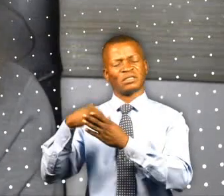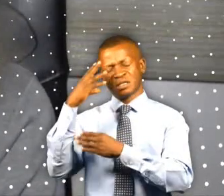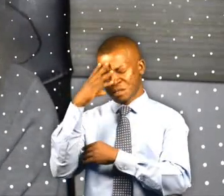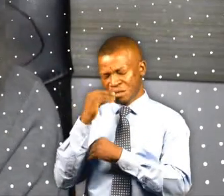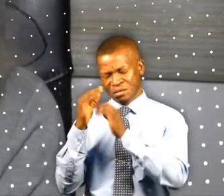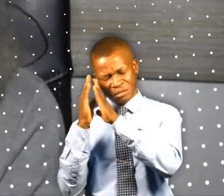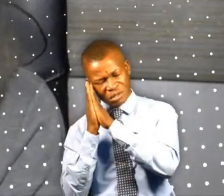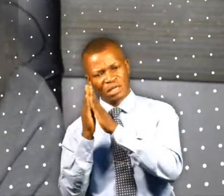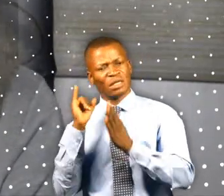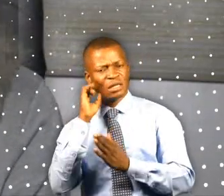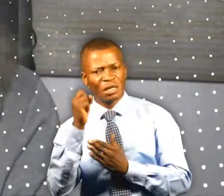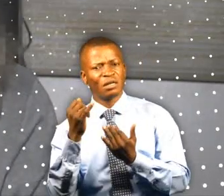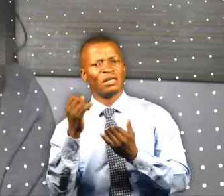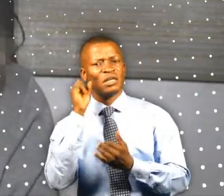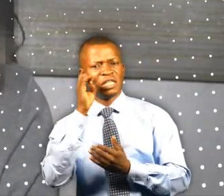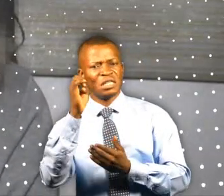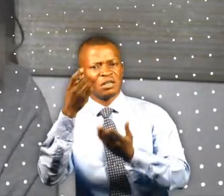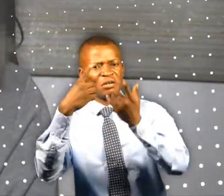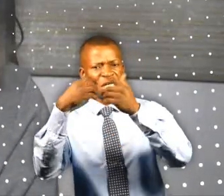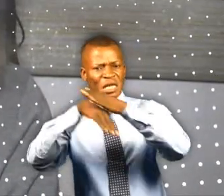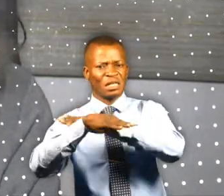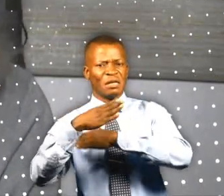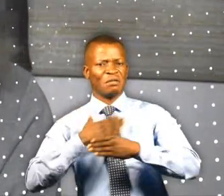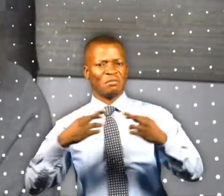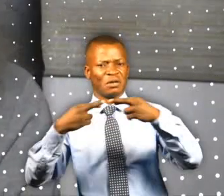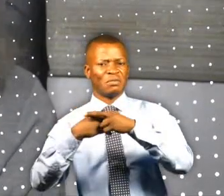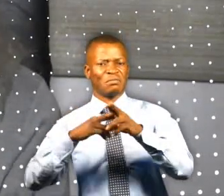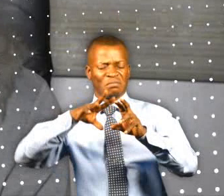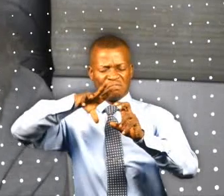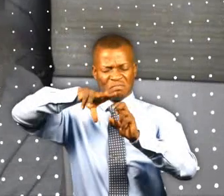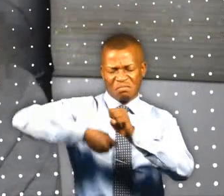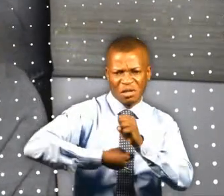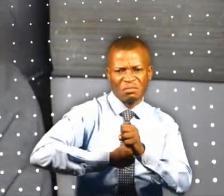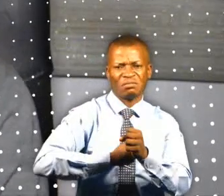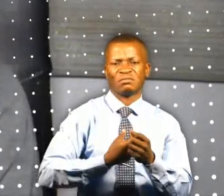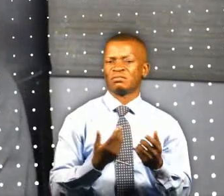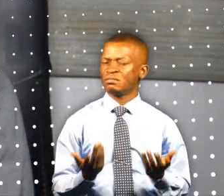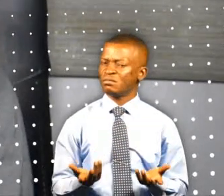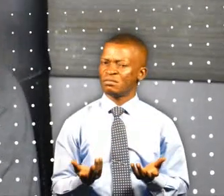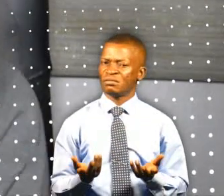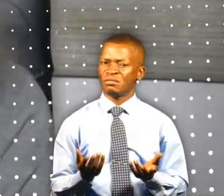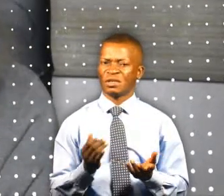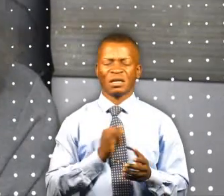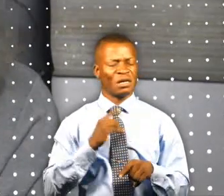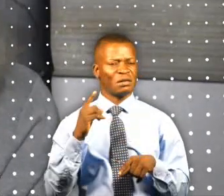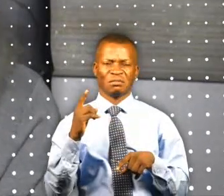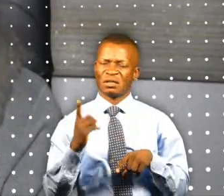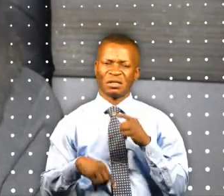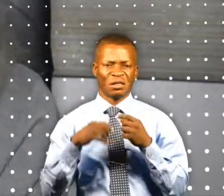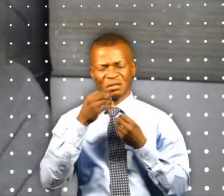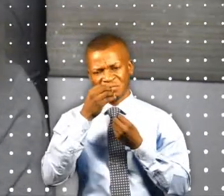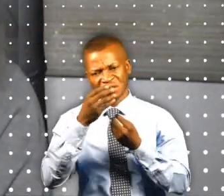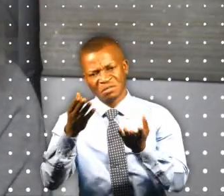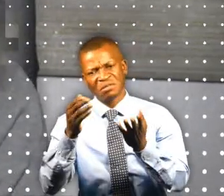was inside sleeping. So he came inside the room. He raped me.